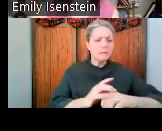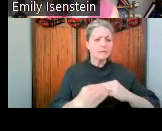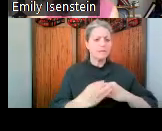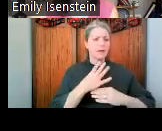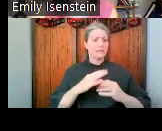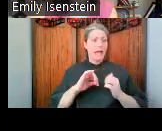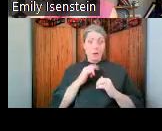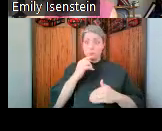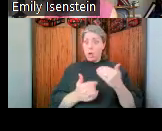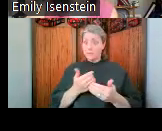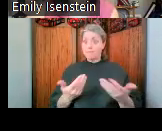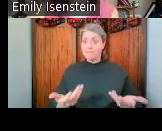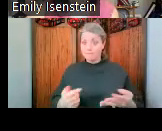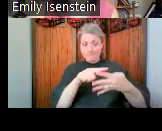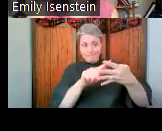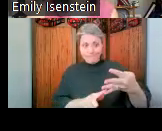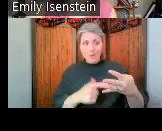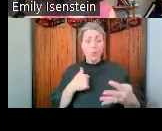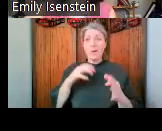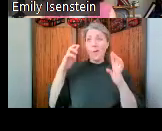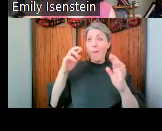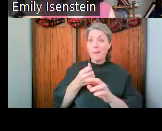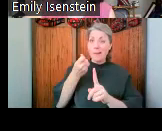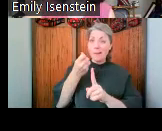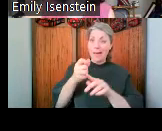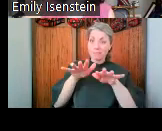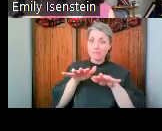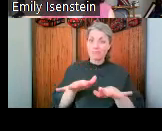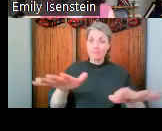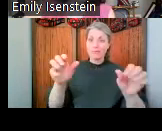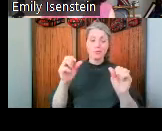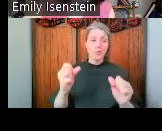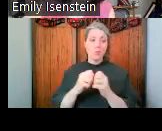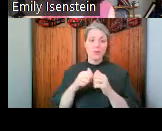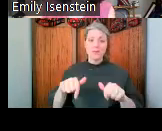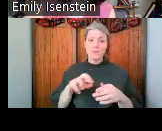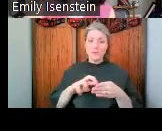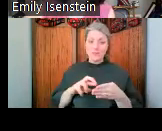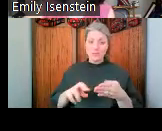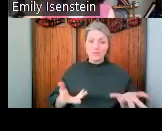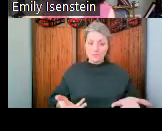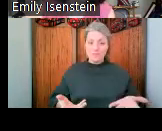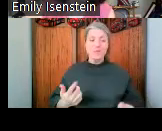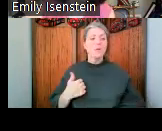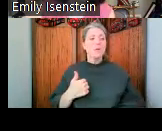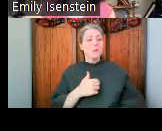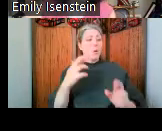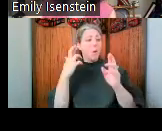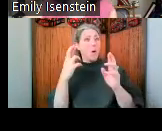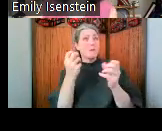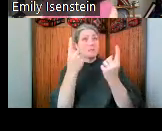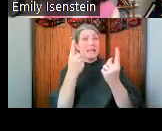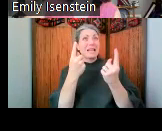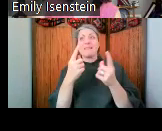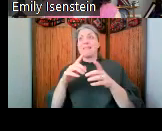So we hope that this kind of research will have a big impact. We hope that by understanding active and passive